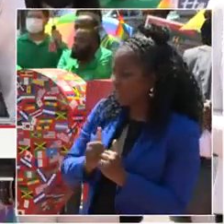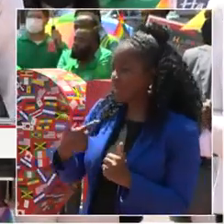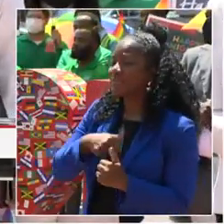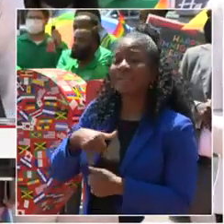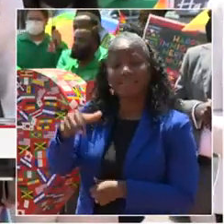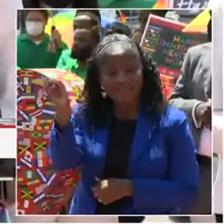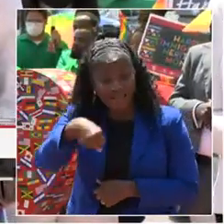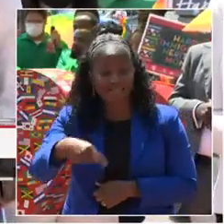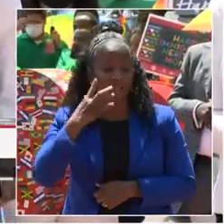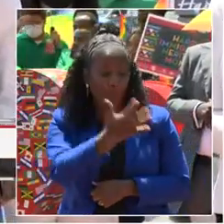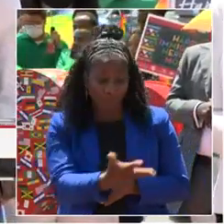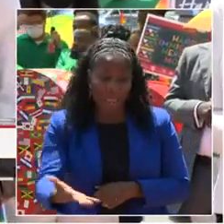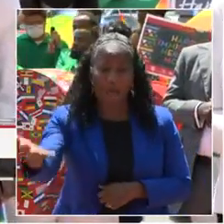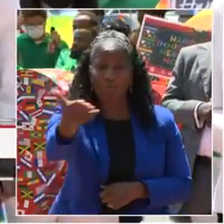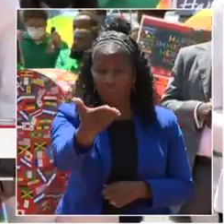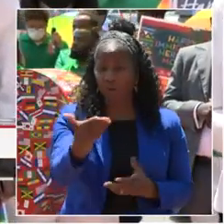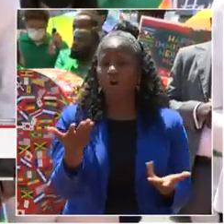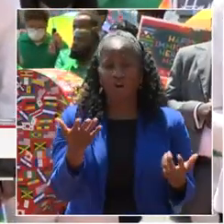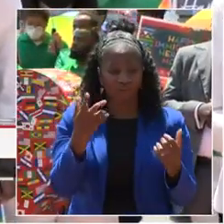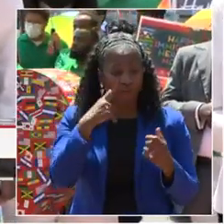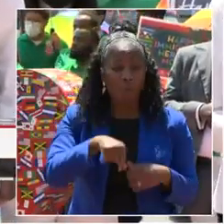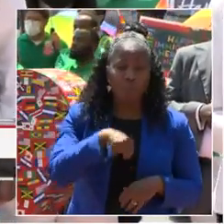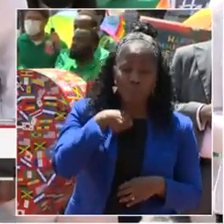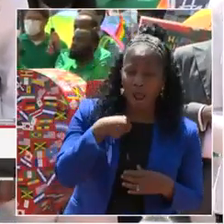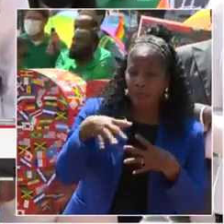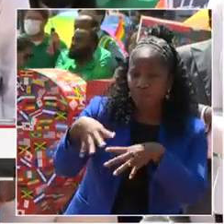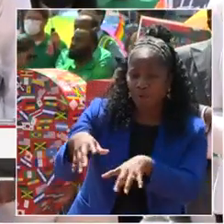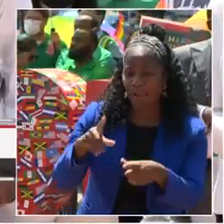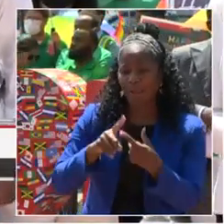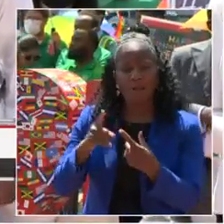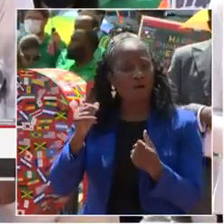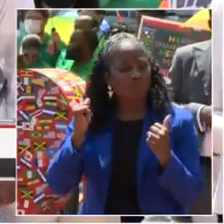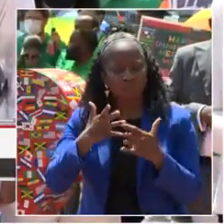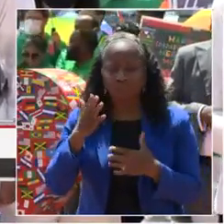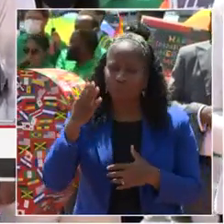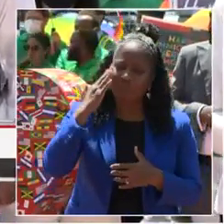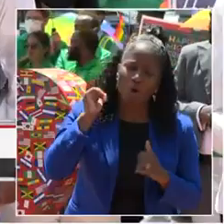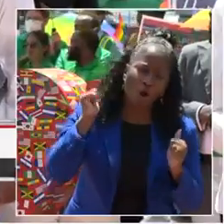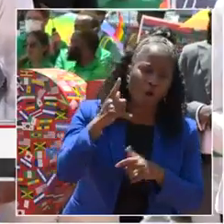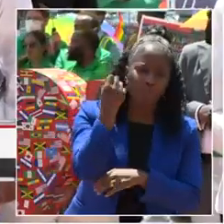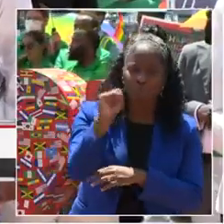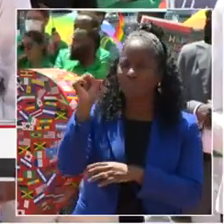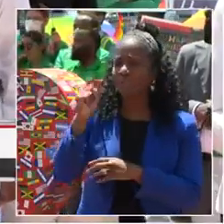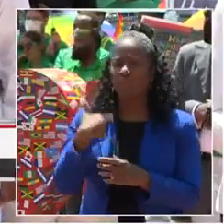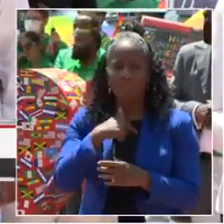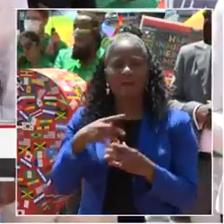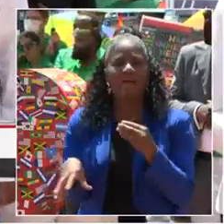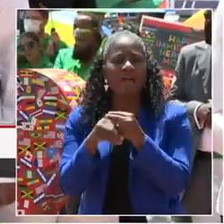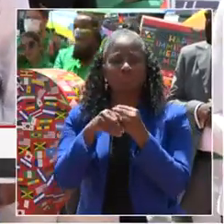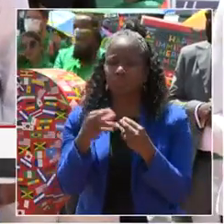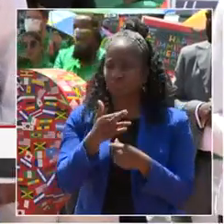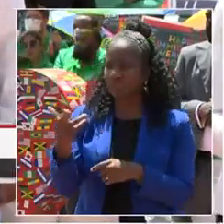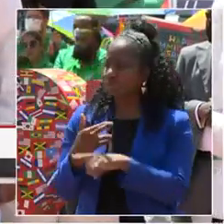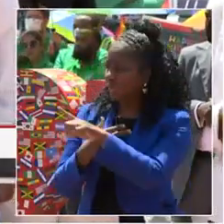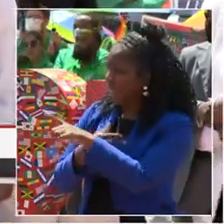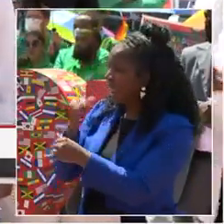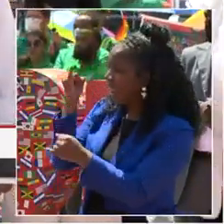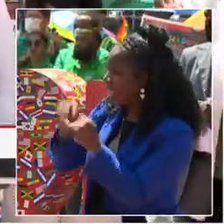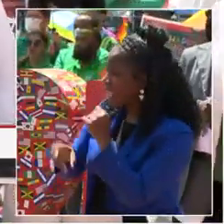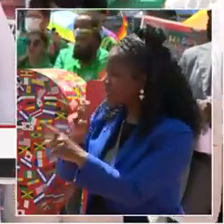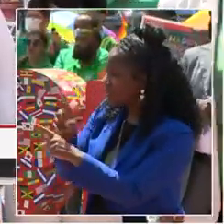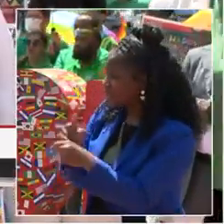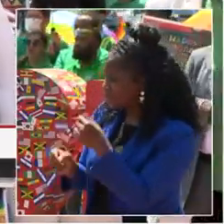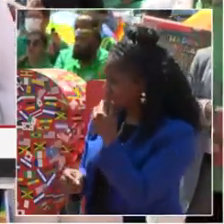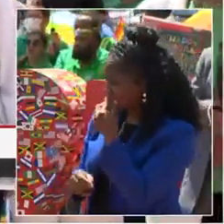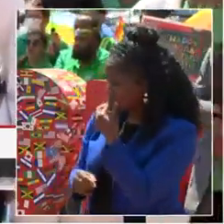for the Pride Parade. They'll be out there for all the protests. We're here. We have extra resources. Last question. Okay.